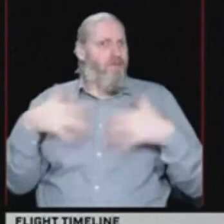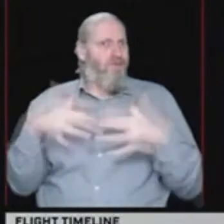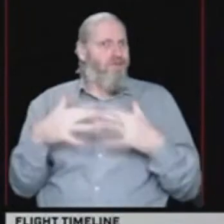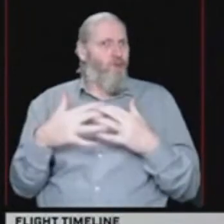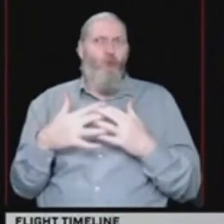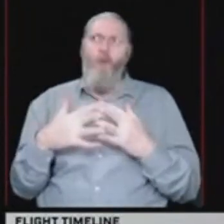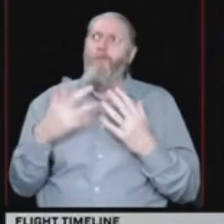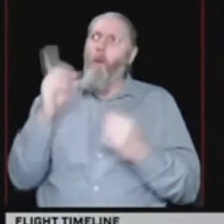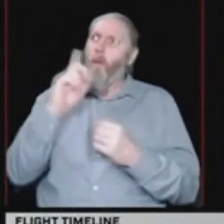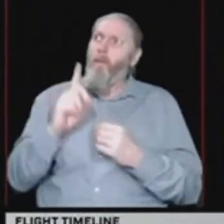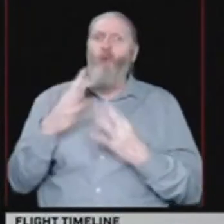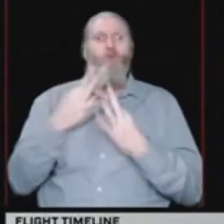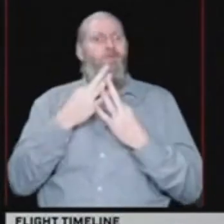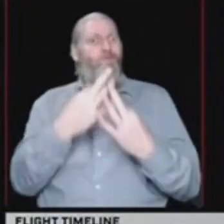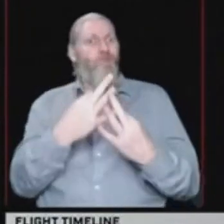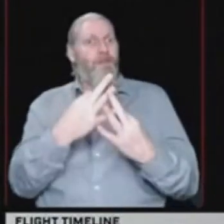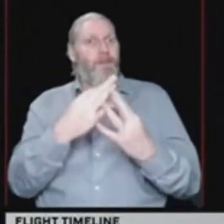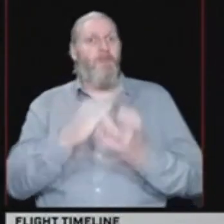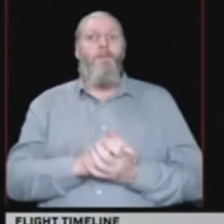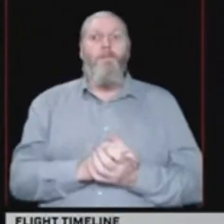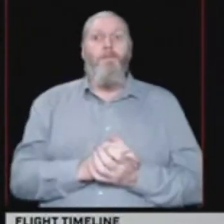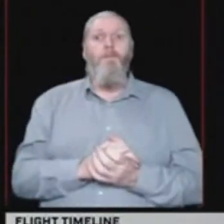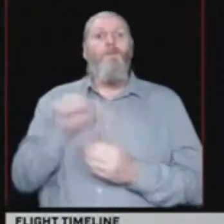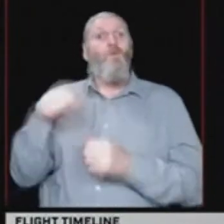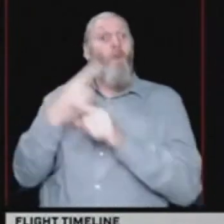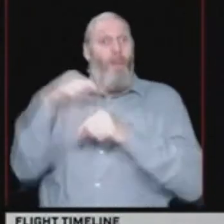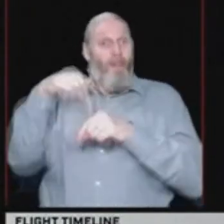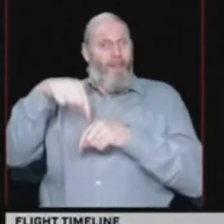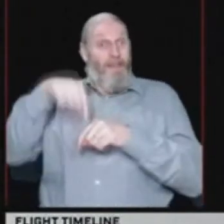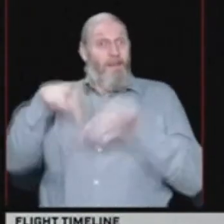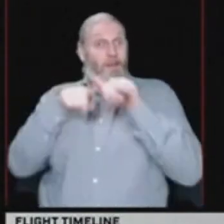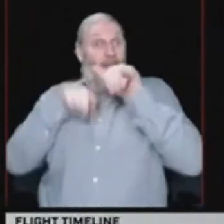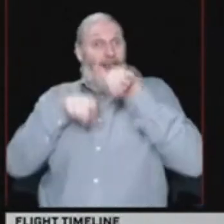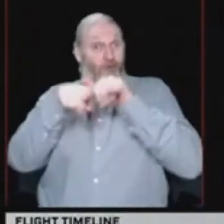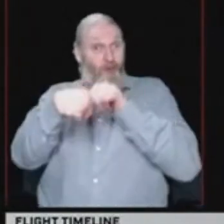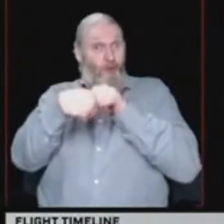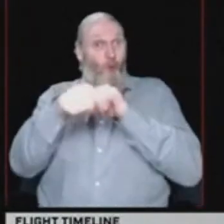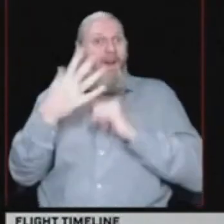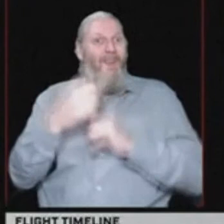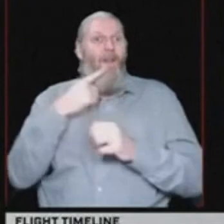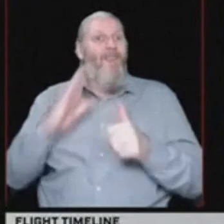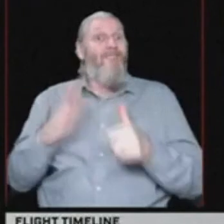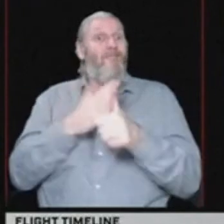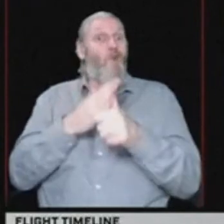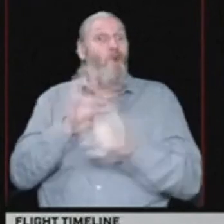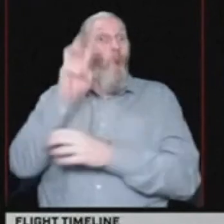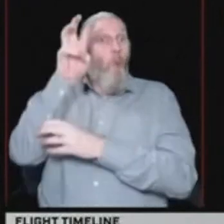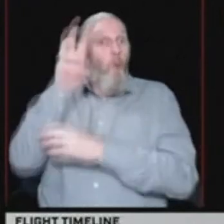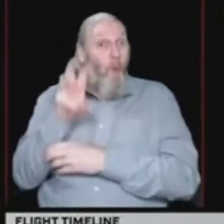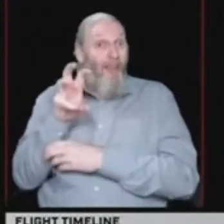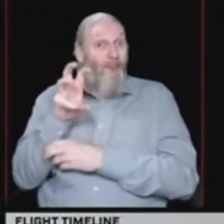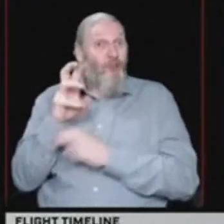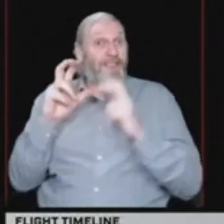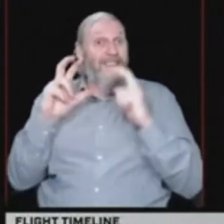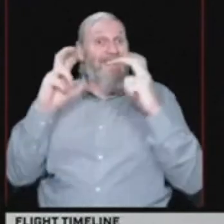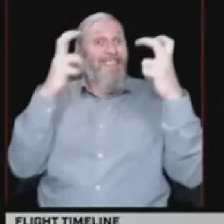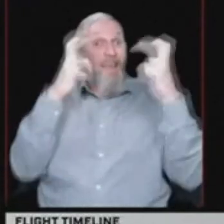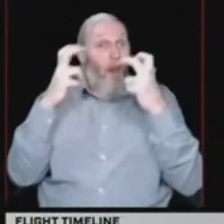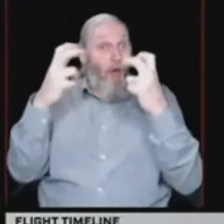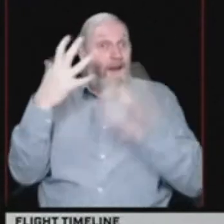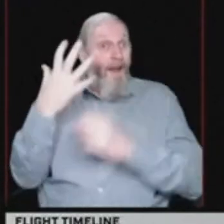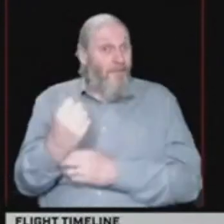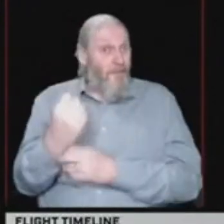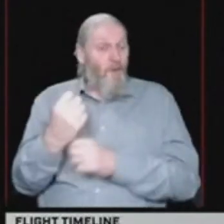on this mission, and there's some firsts. I mean, there's the first Welsh satellite, the first Omani satellite. So there's a real also